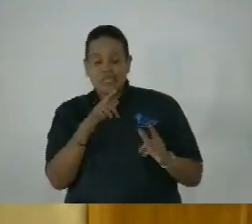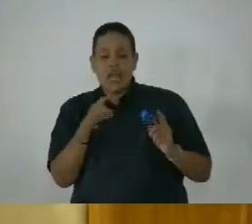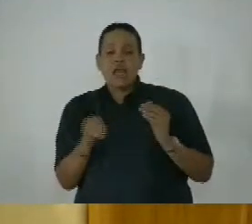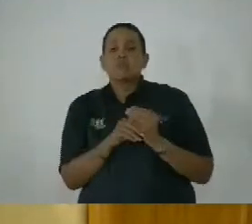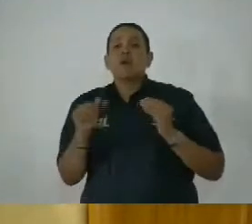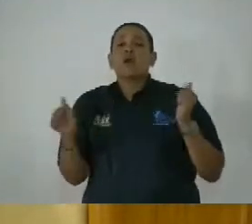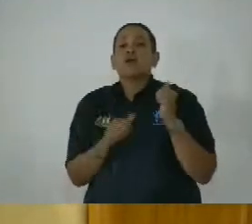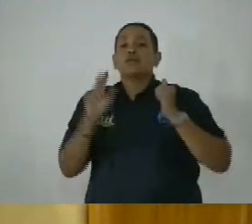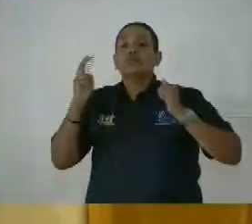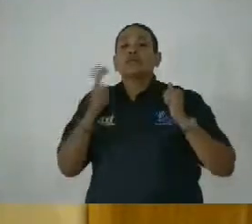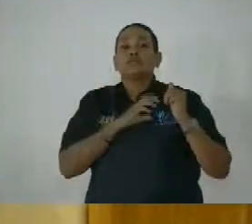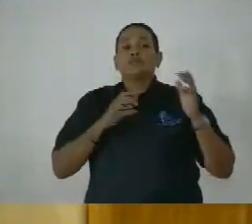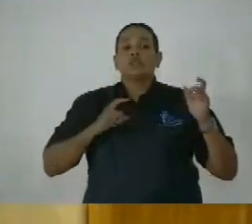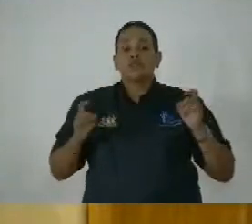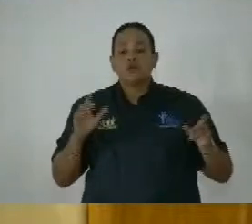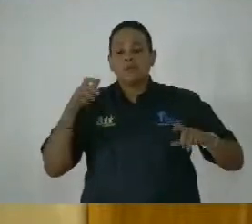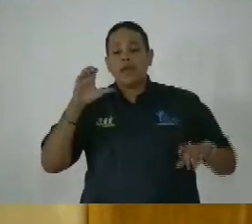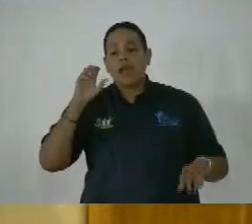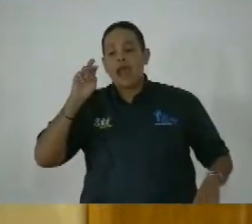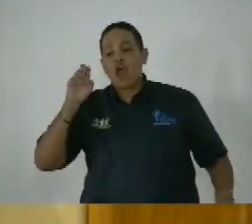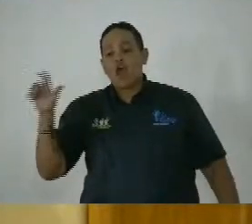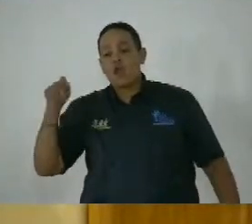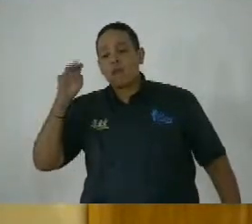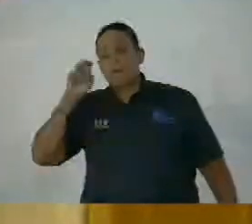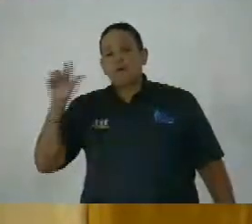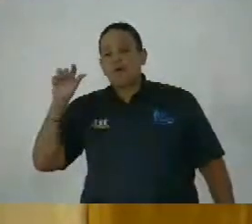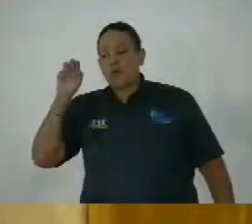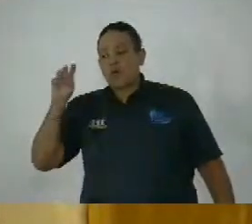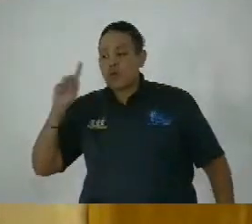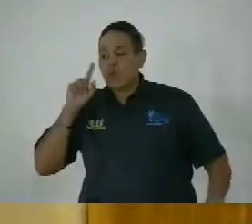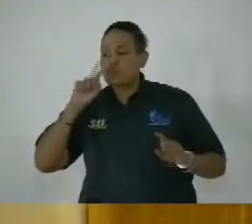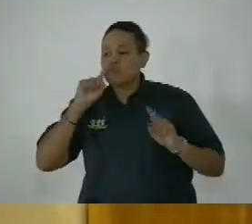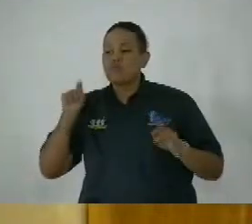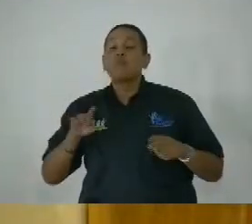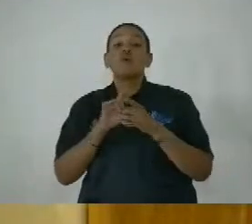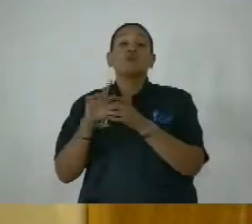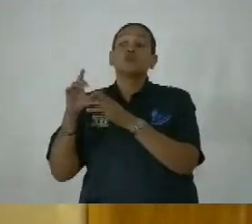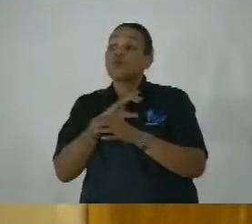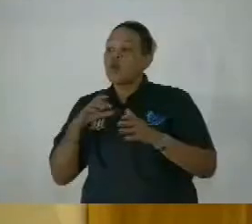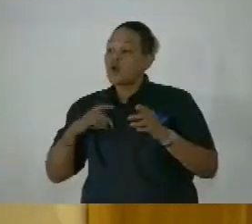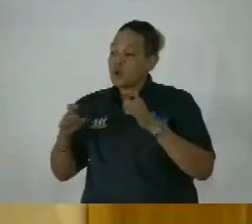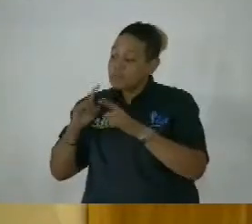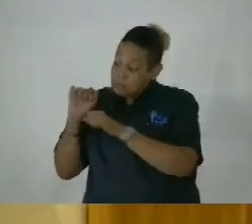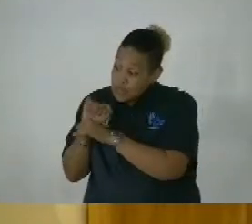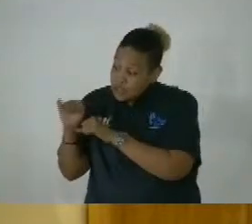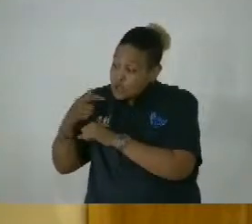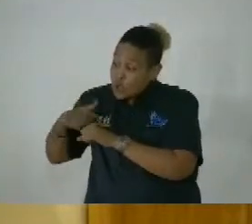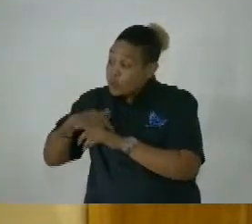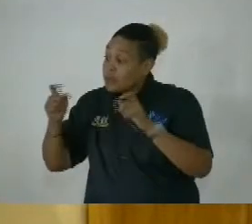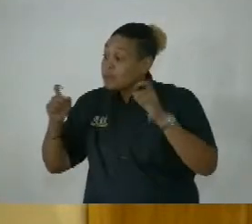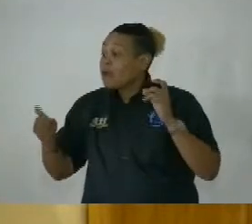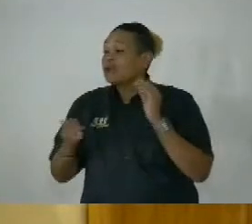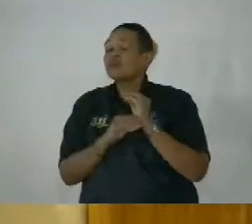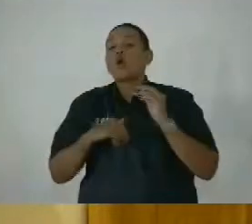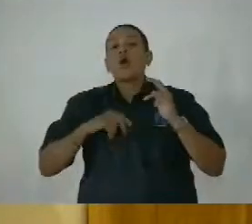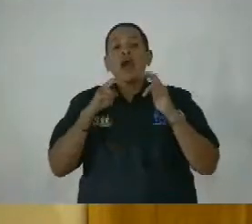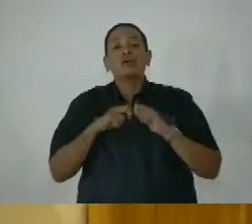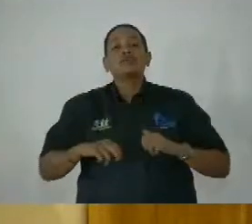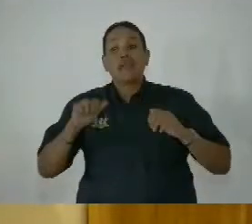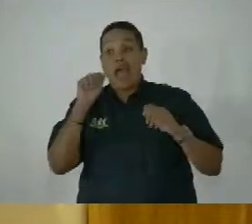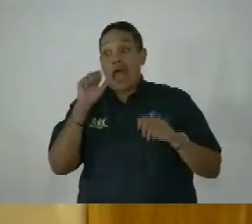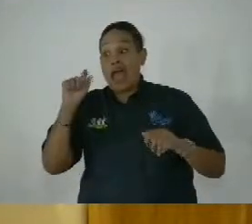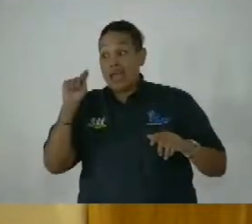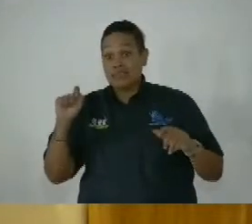Deputy Commissioner Karina Powell Hood, and reporting, of course, to the commissioner to ensure we manage our assets effectively and